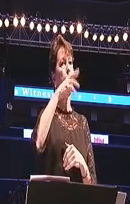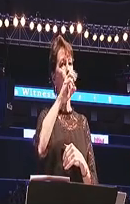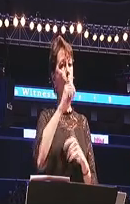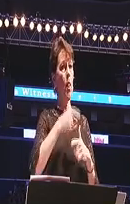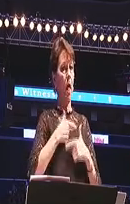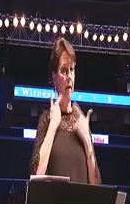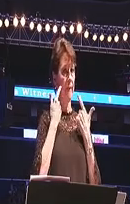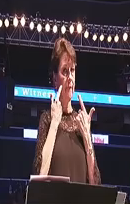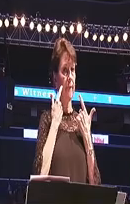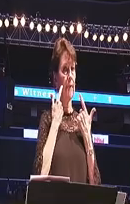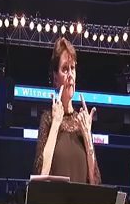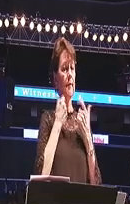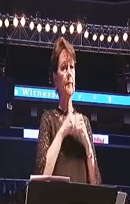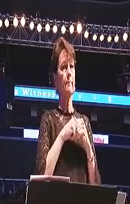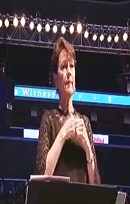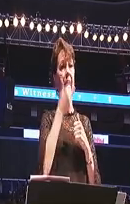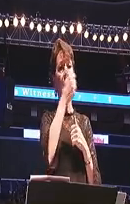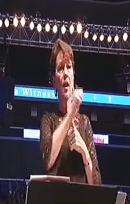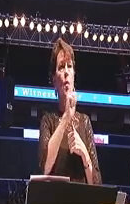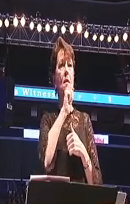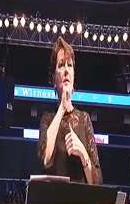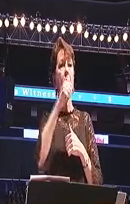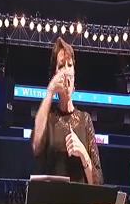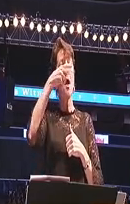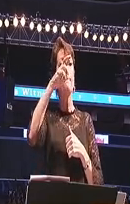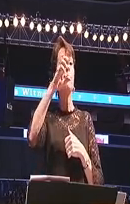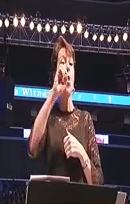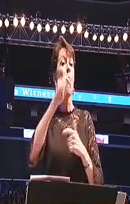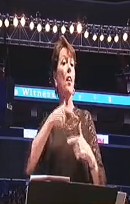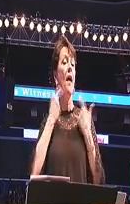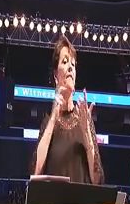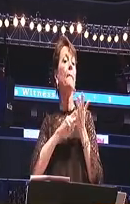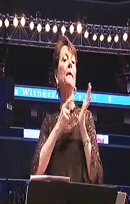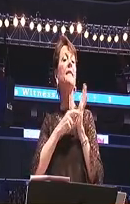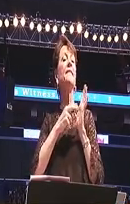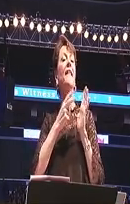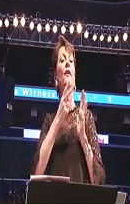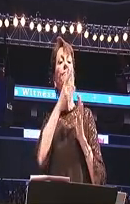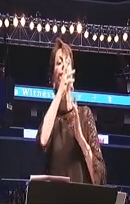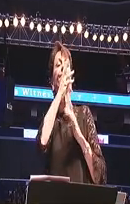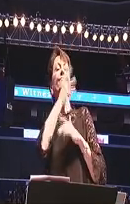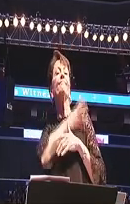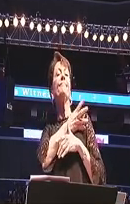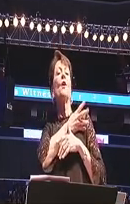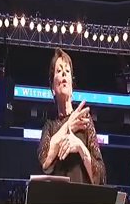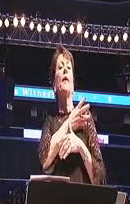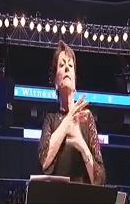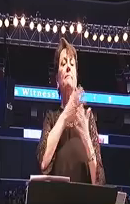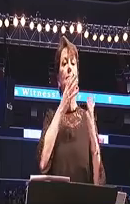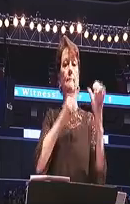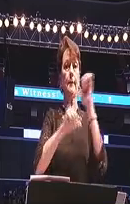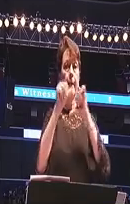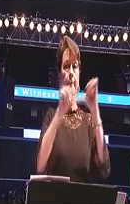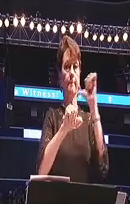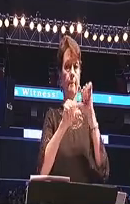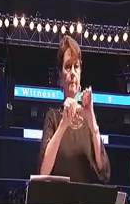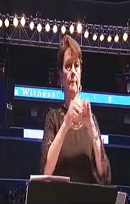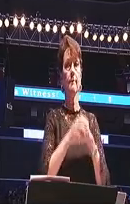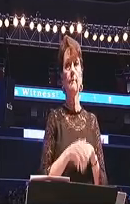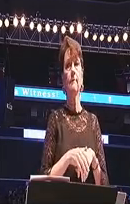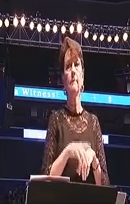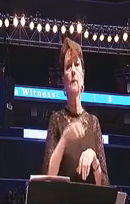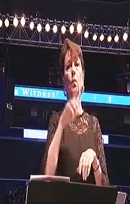who is not pro-life is a science denier. So we have to help people not to